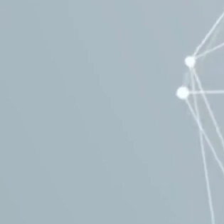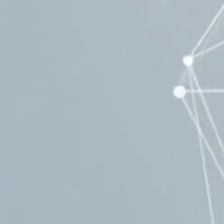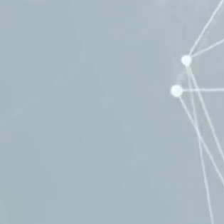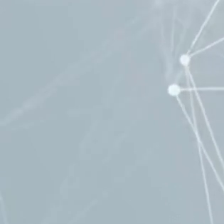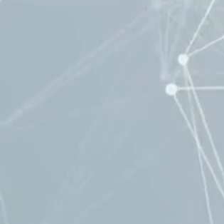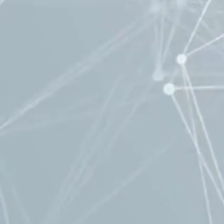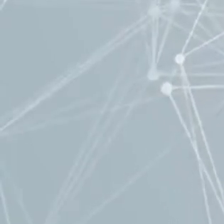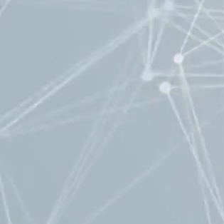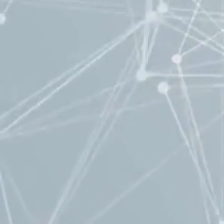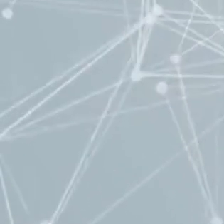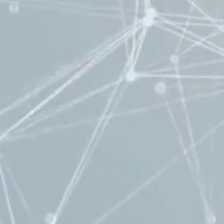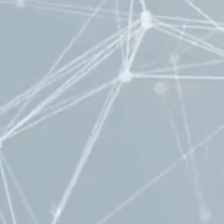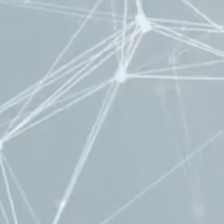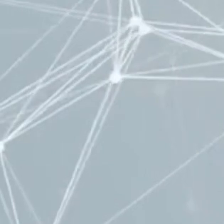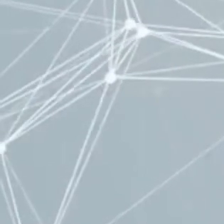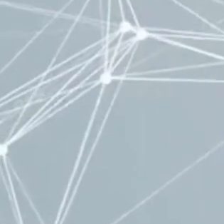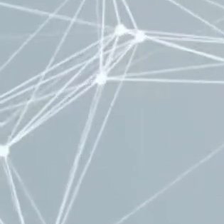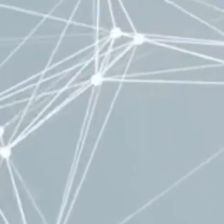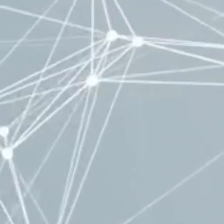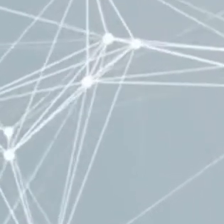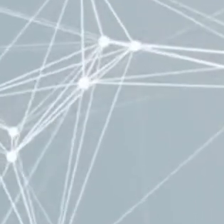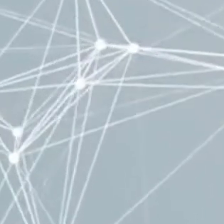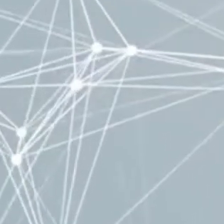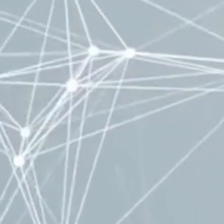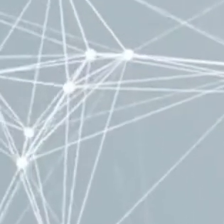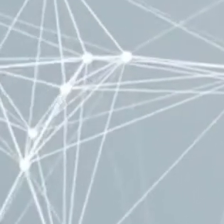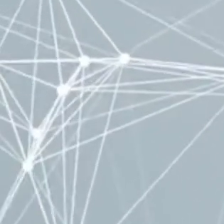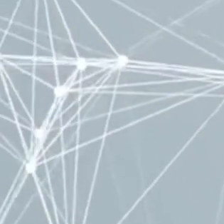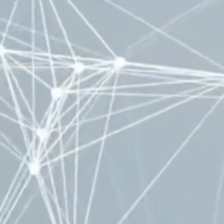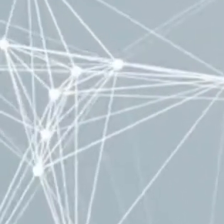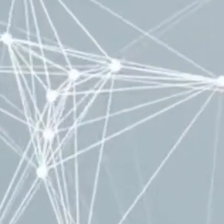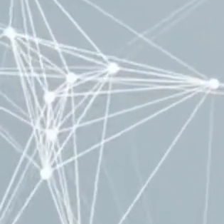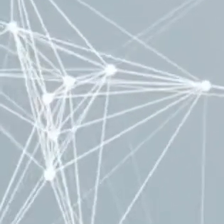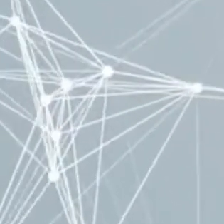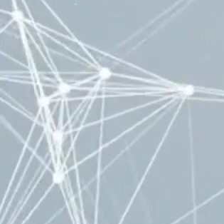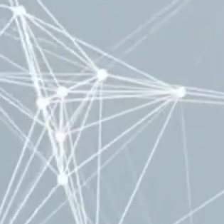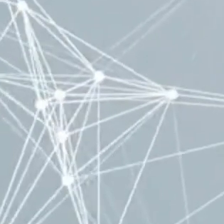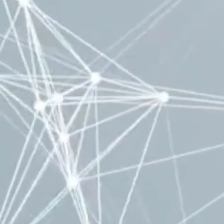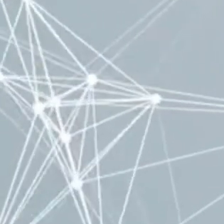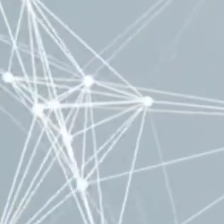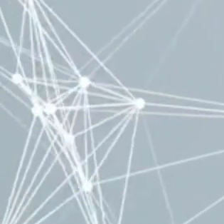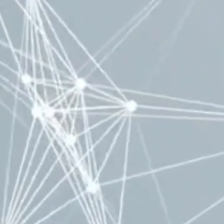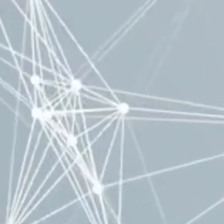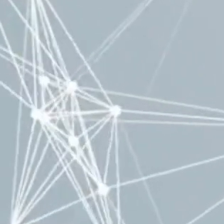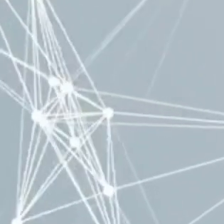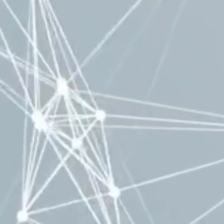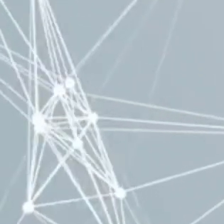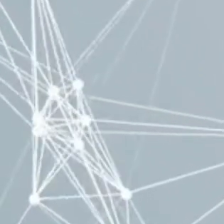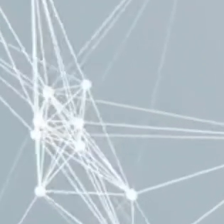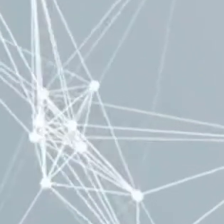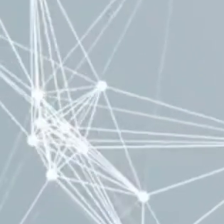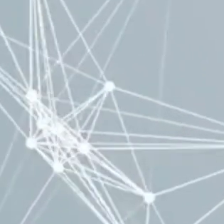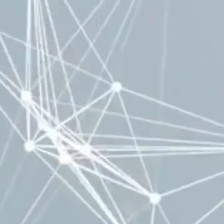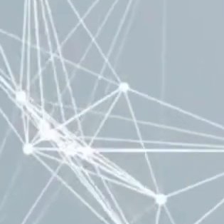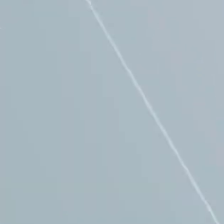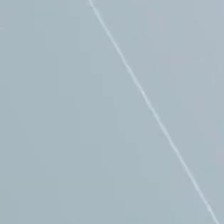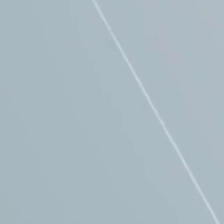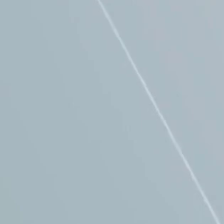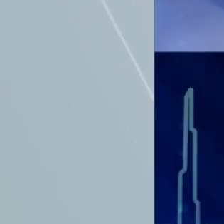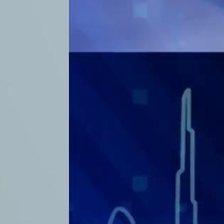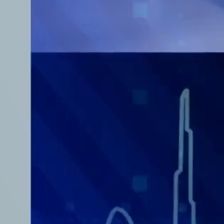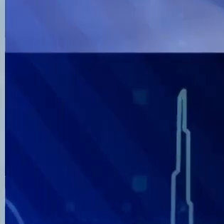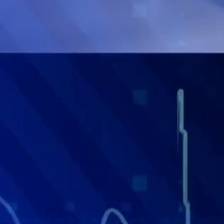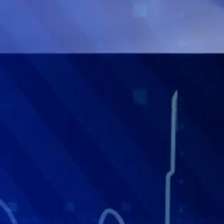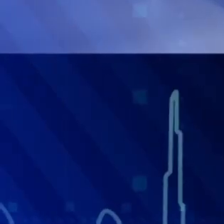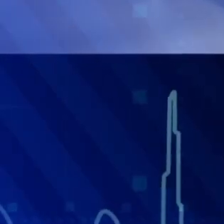only received medical management and lifestyle interventions. But before we explore the pros and cons, we're going to do a little